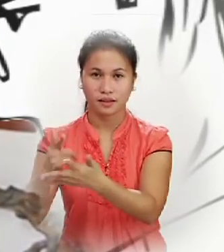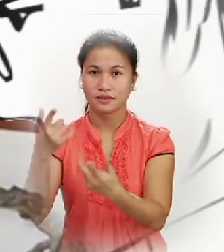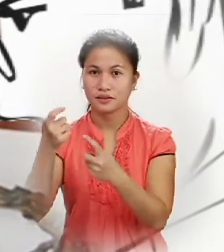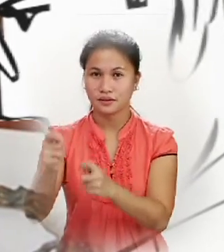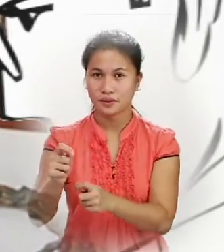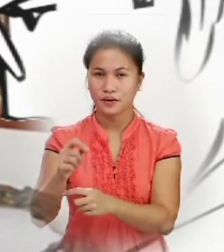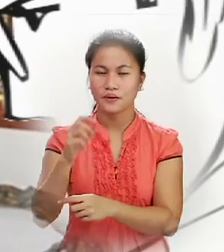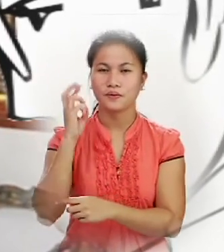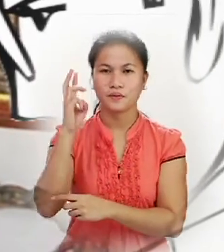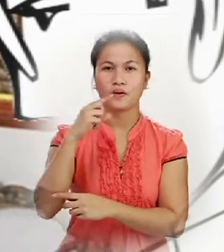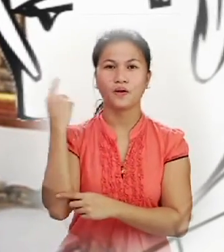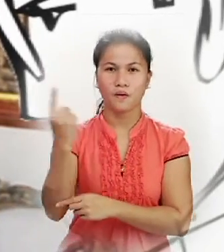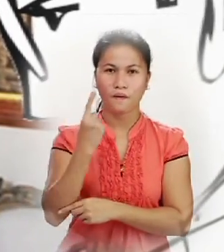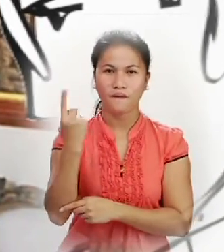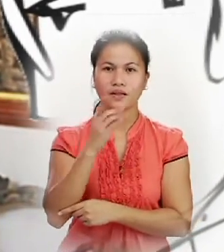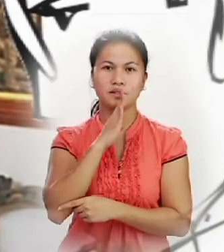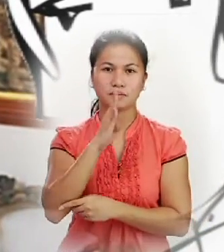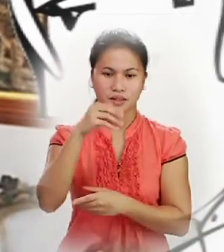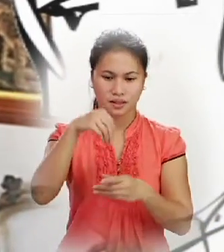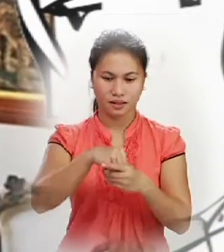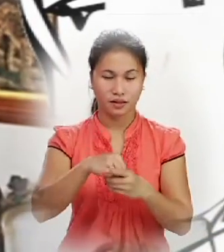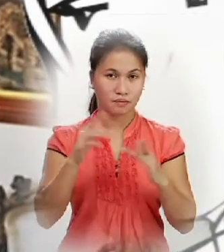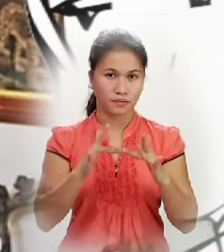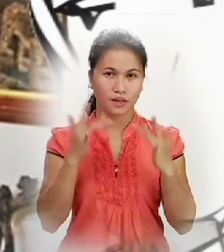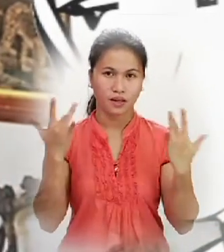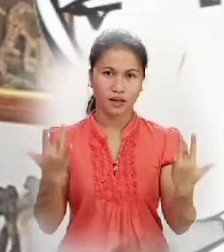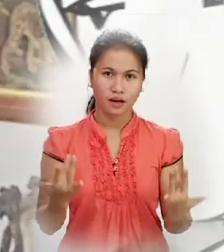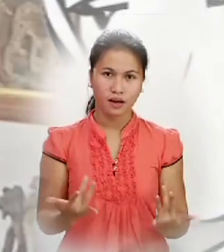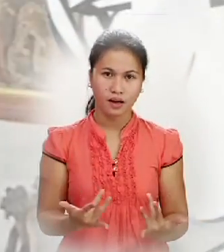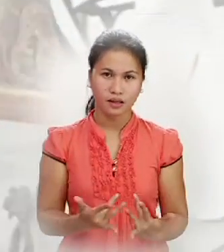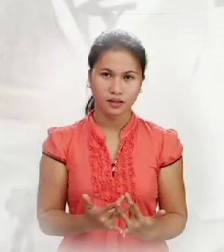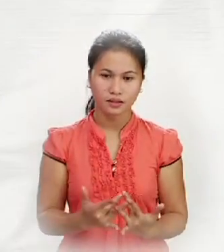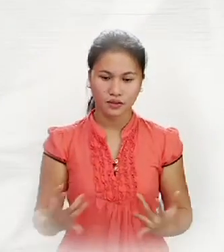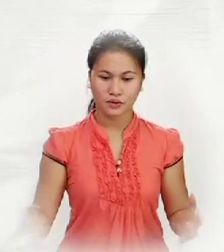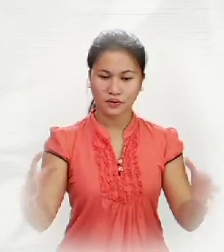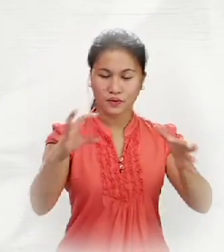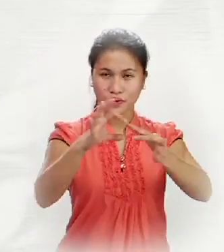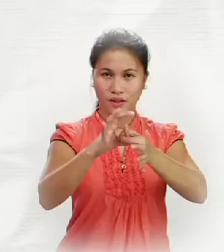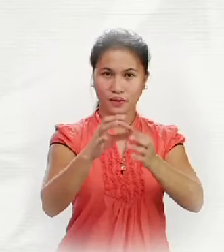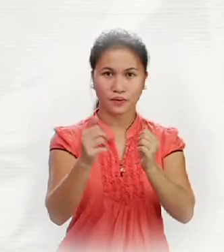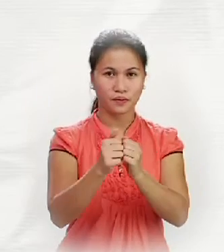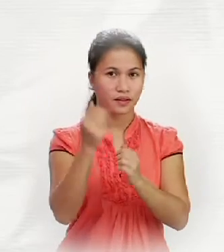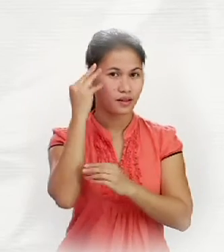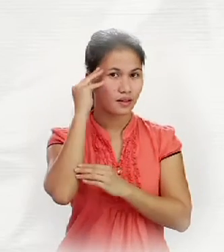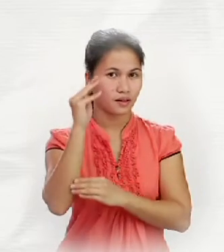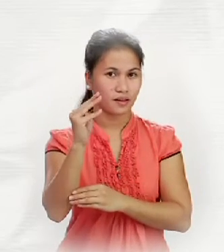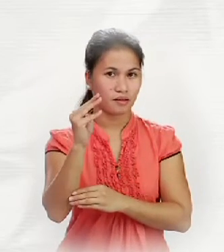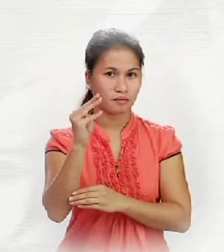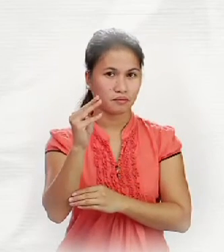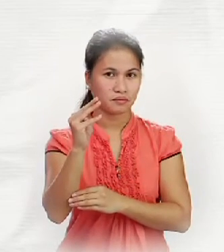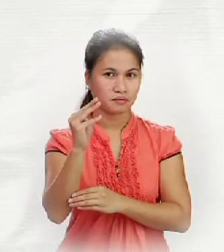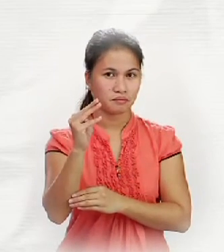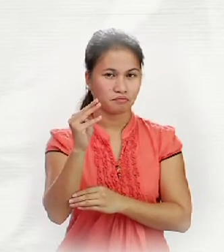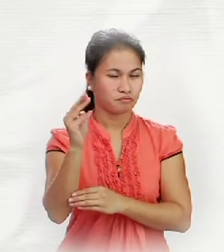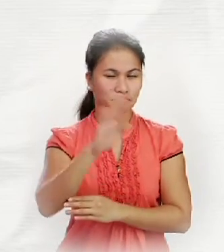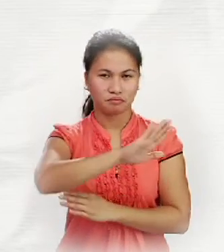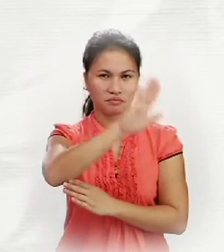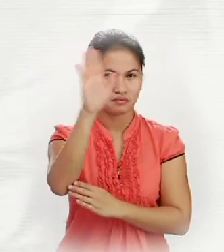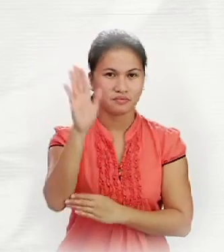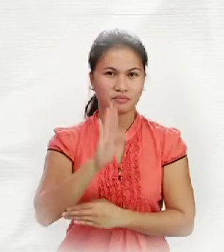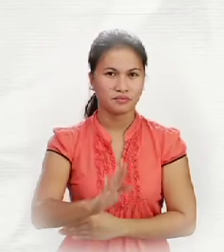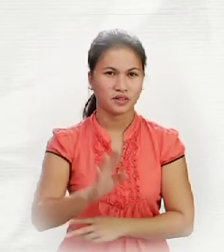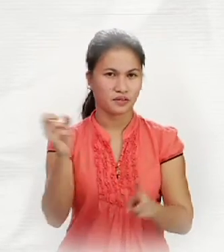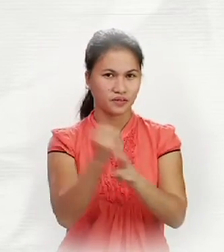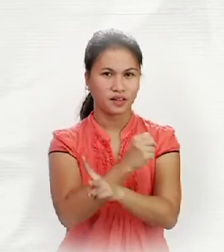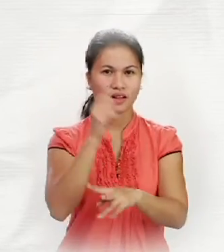will always be in my heart. That binds me to him. I will never violate